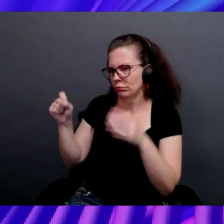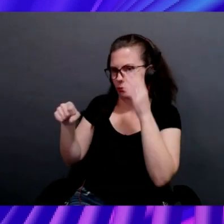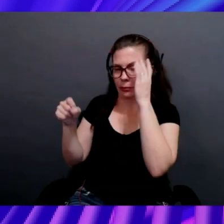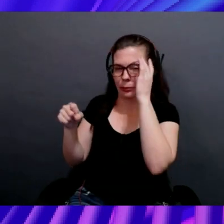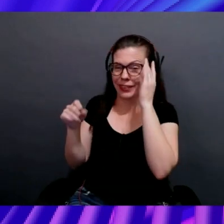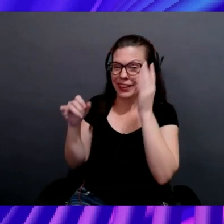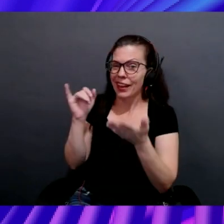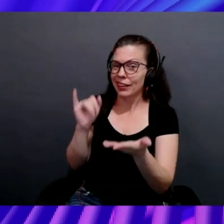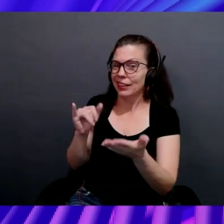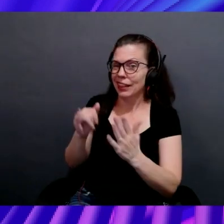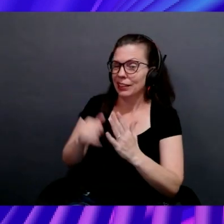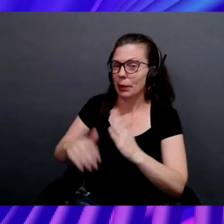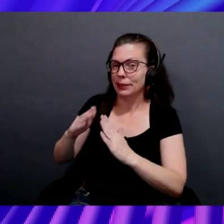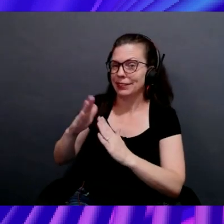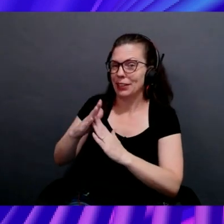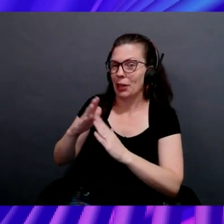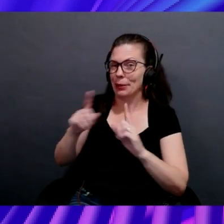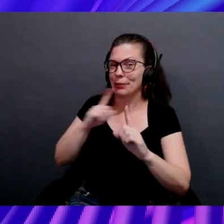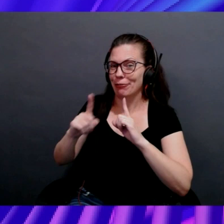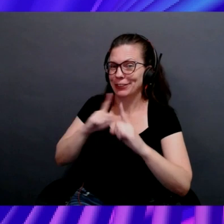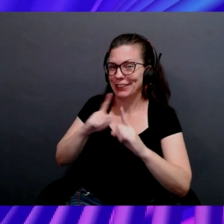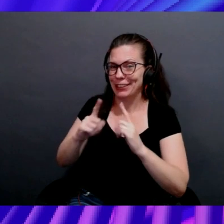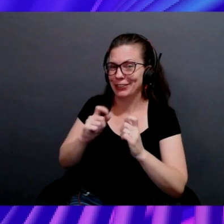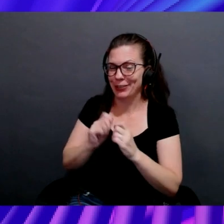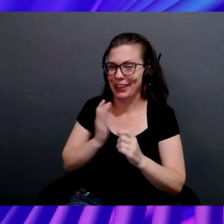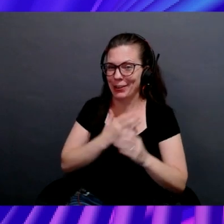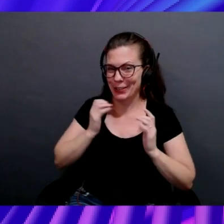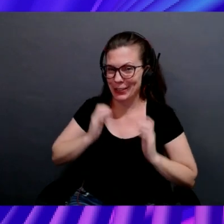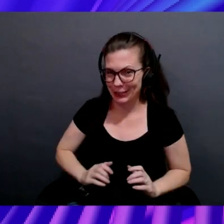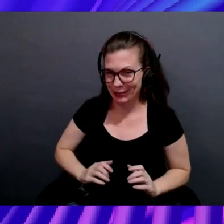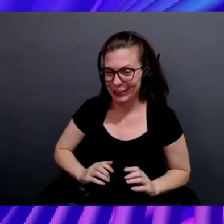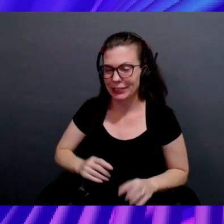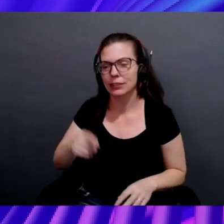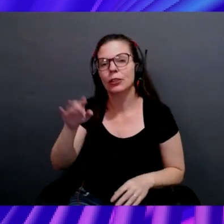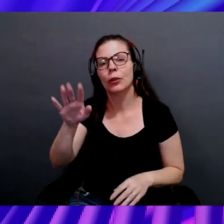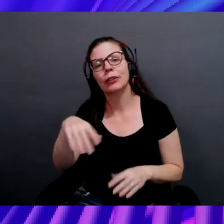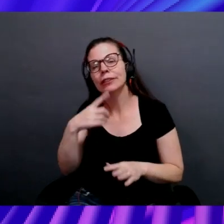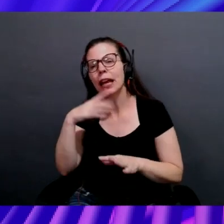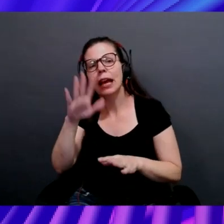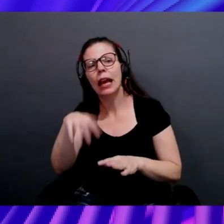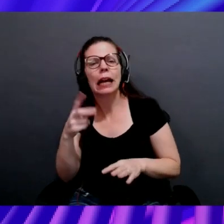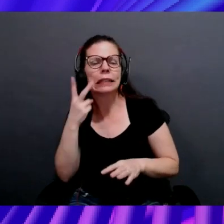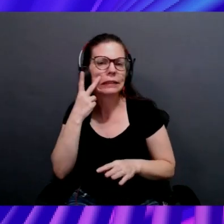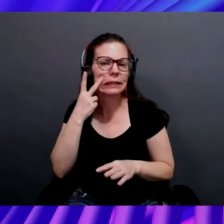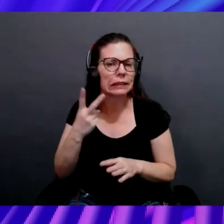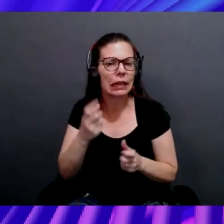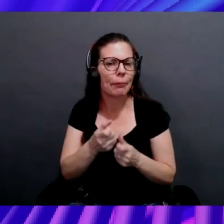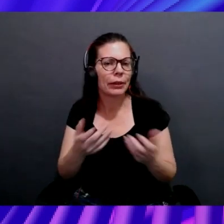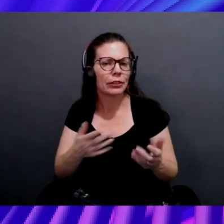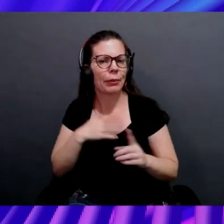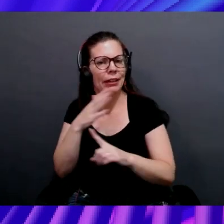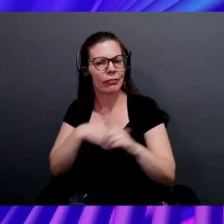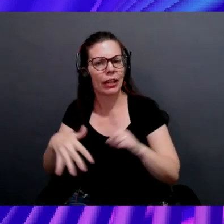the top conversation that I have with our customers all the time. So they'll say, I need to see as much of my environment